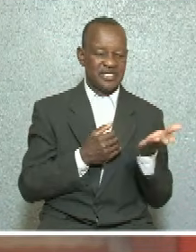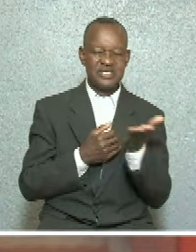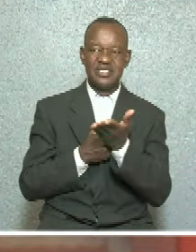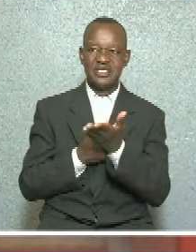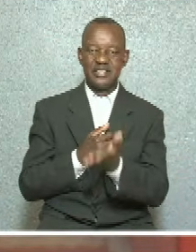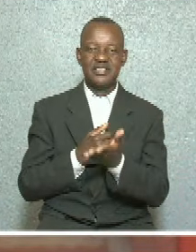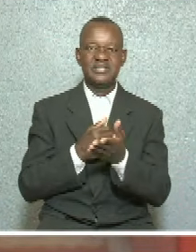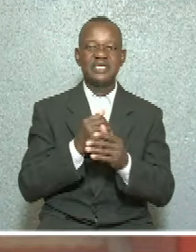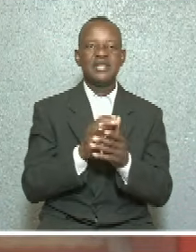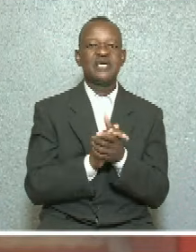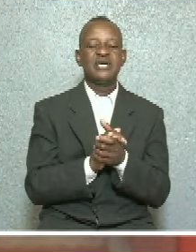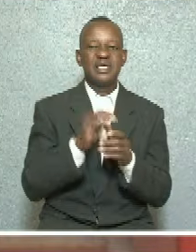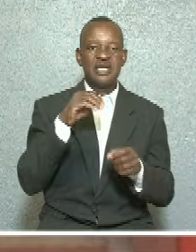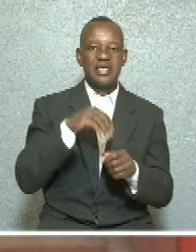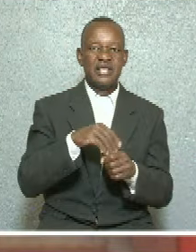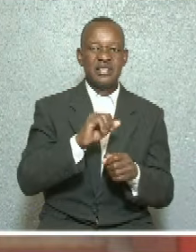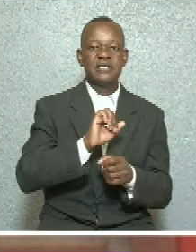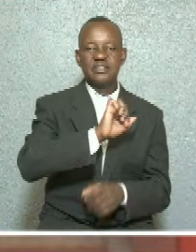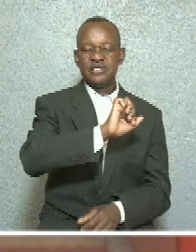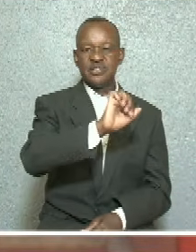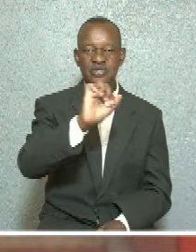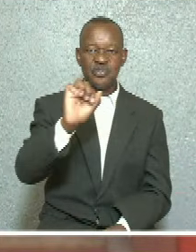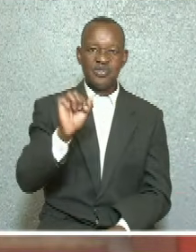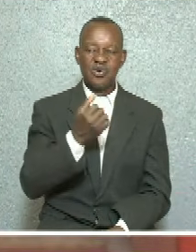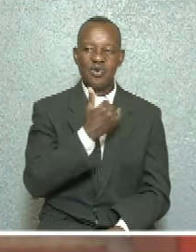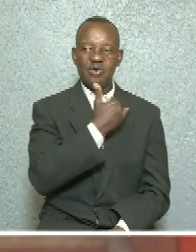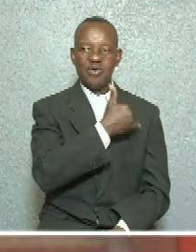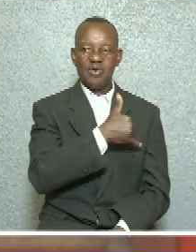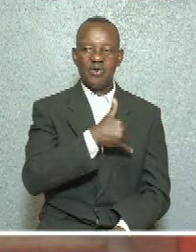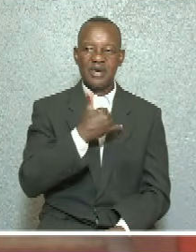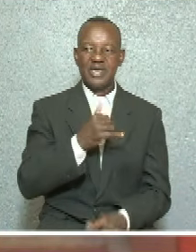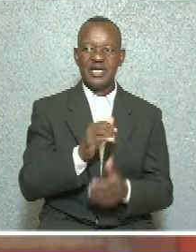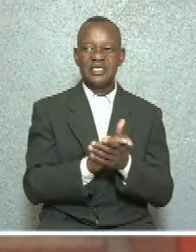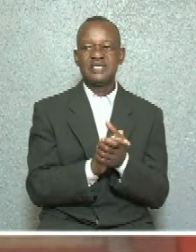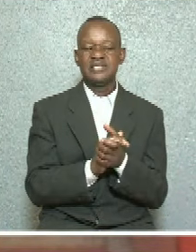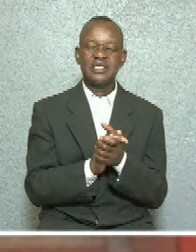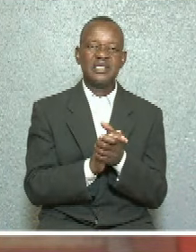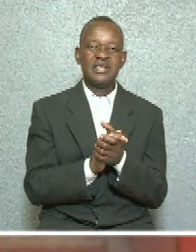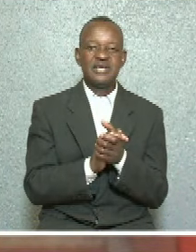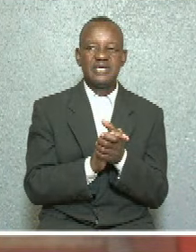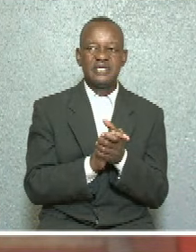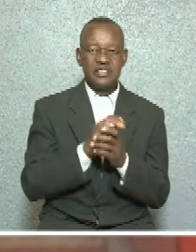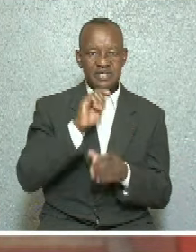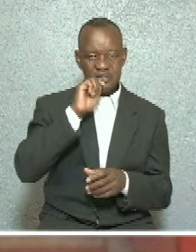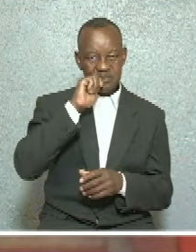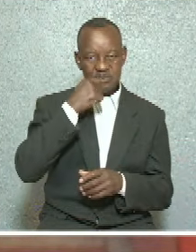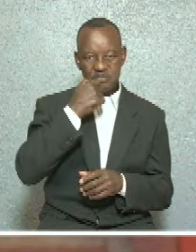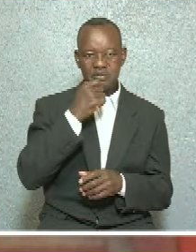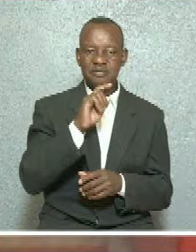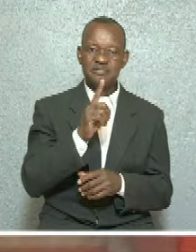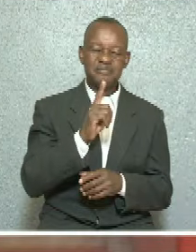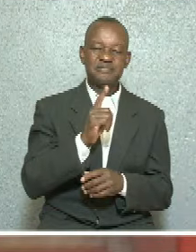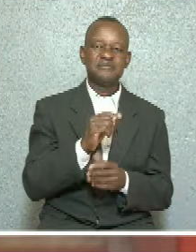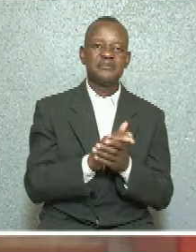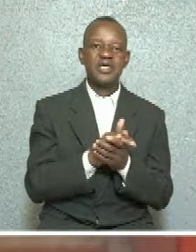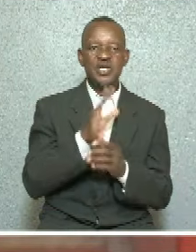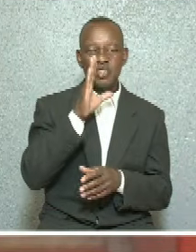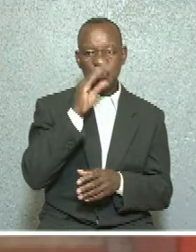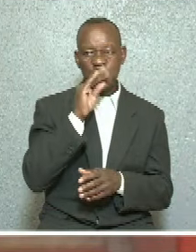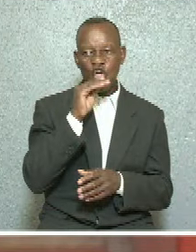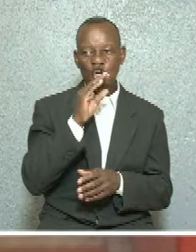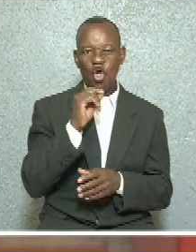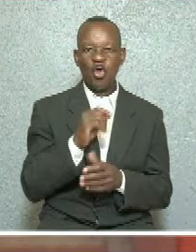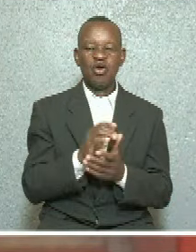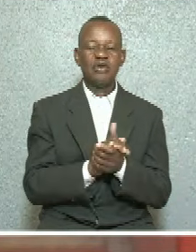that goes, closed mouths do not get fed, which means if you do not have the courage and the resolve to ask, if you don't